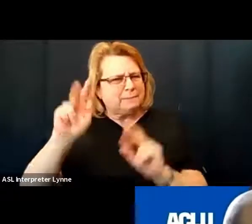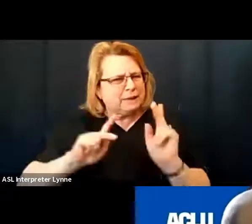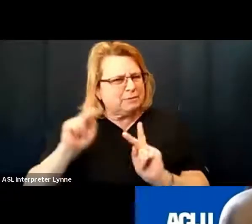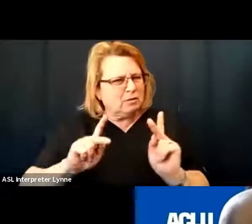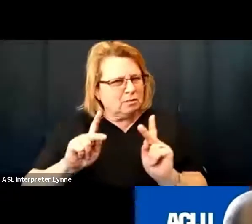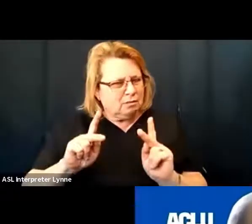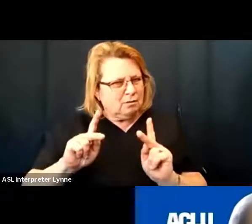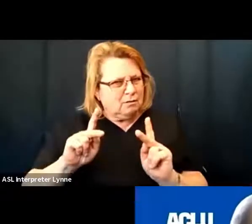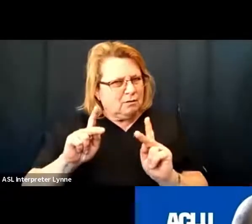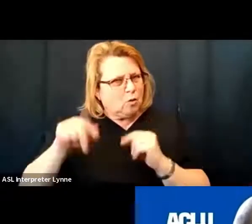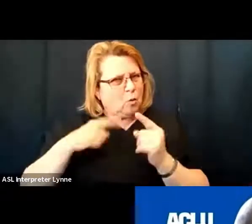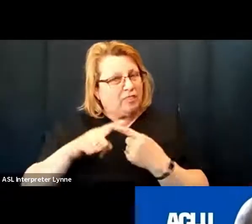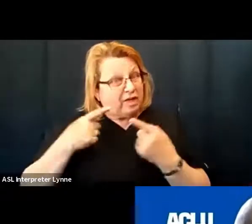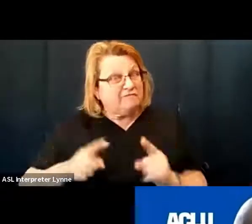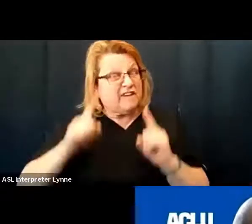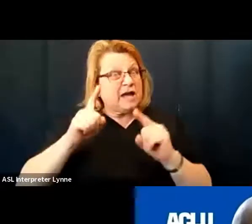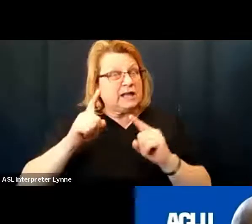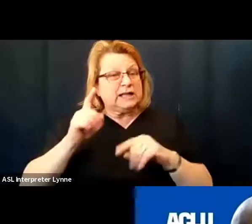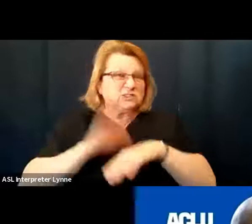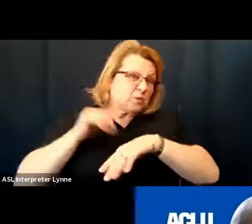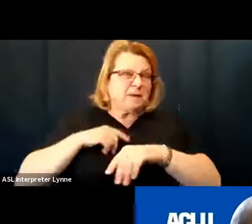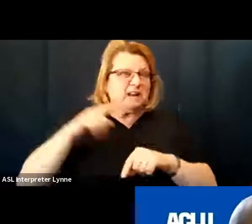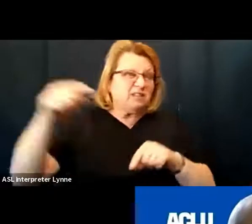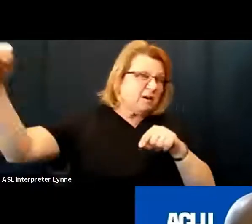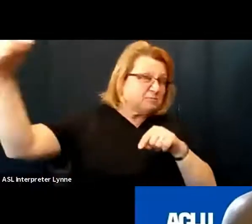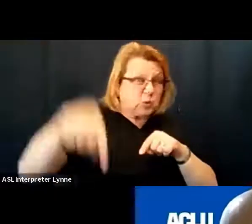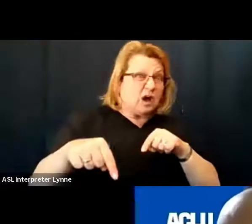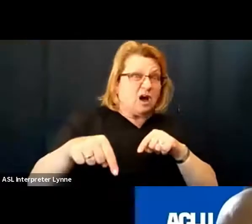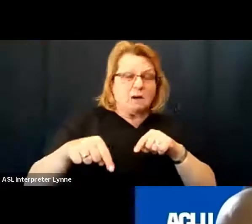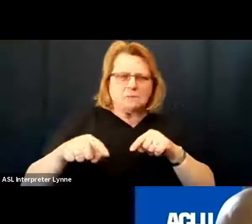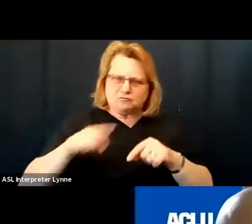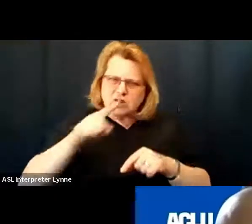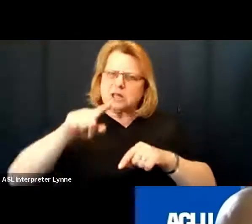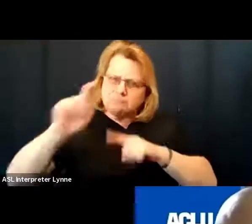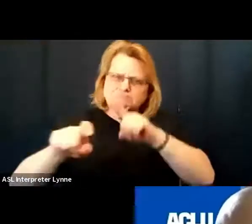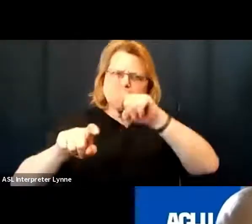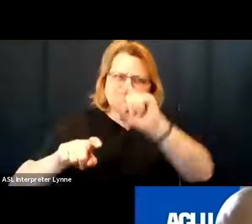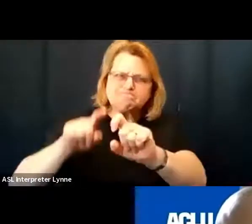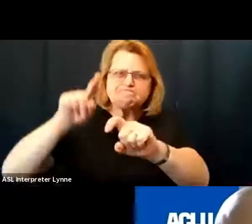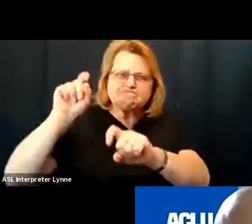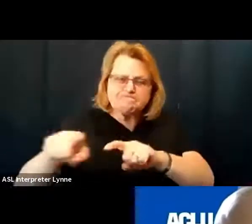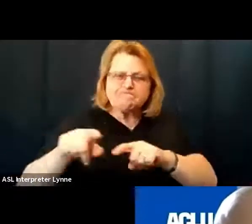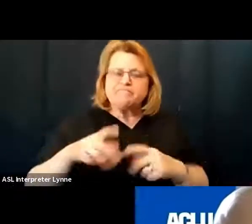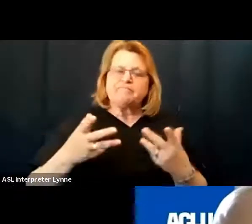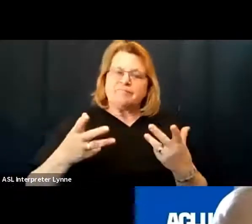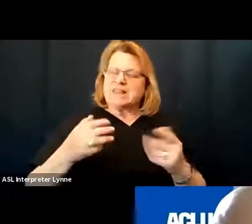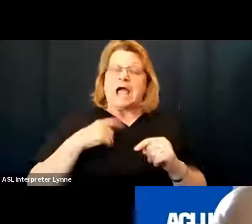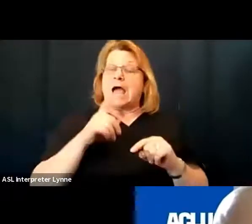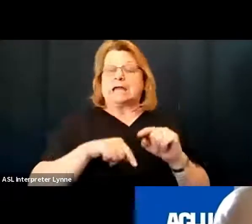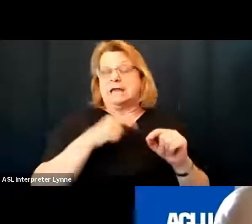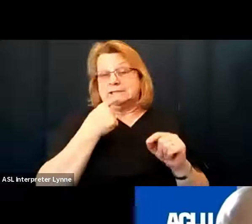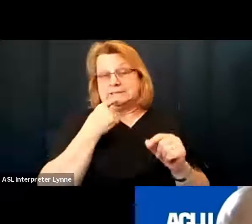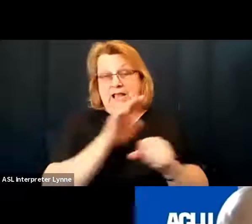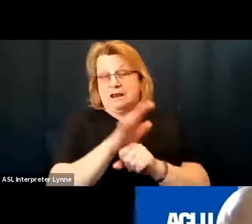a subpoena, pressing them on the issue. So I can't say enough